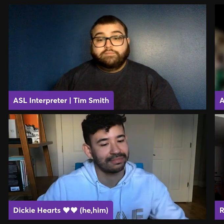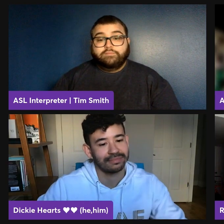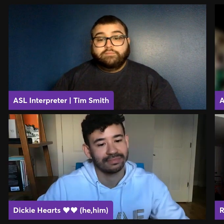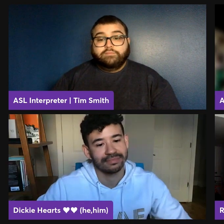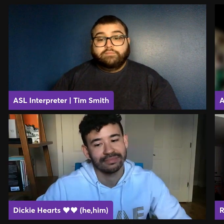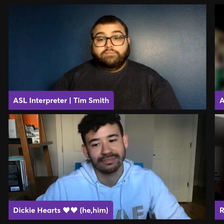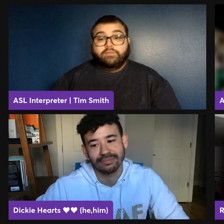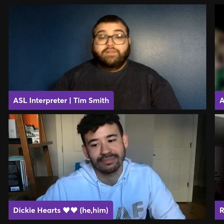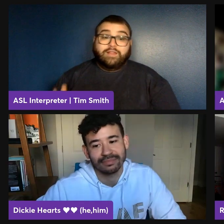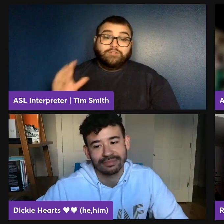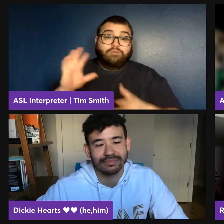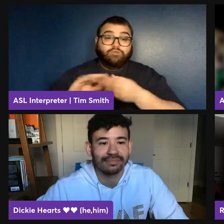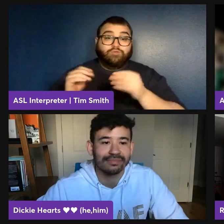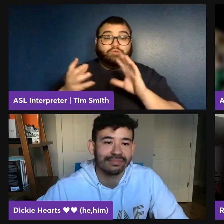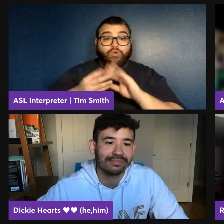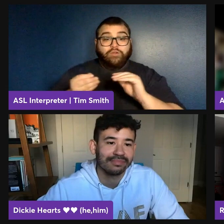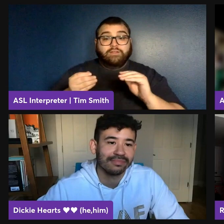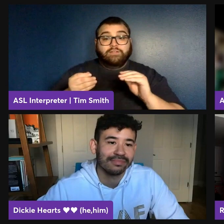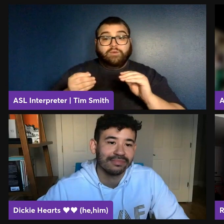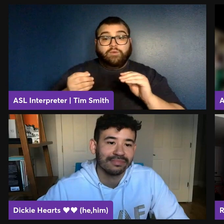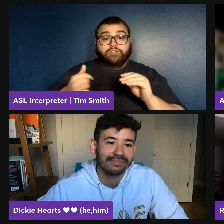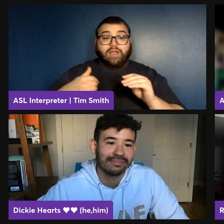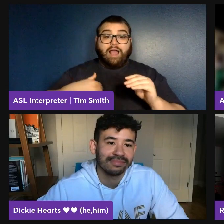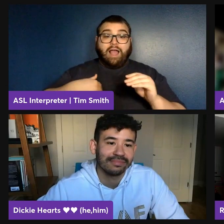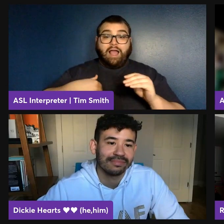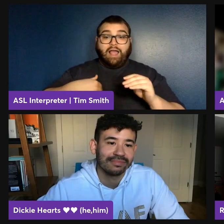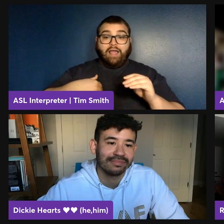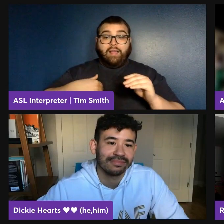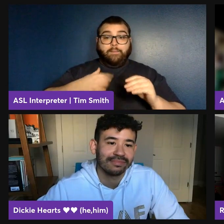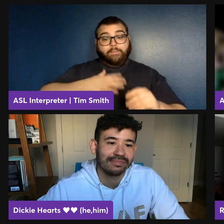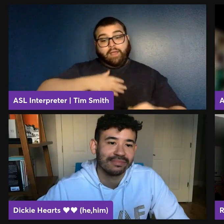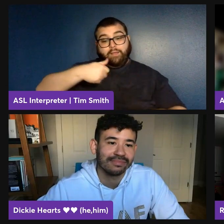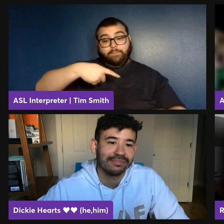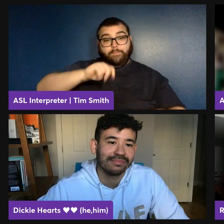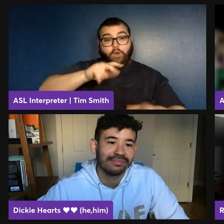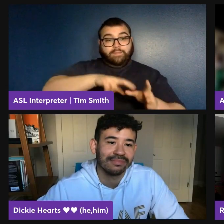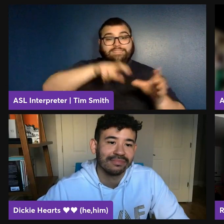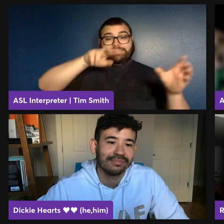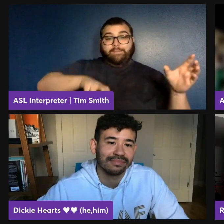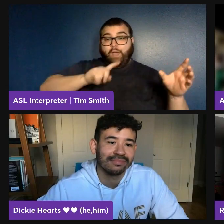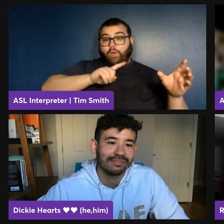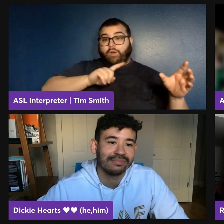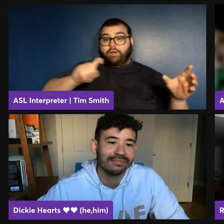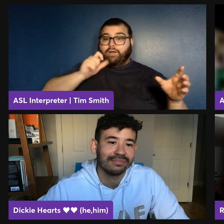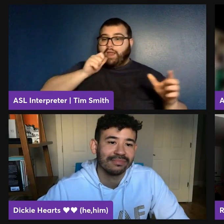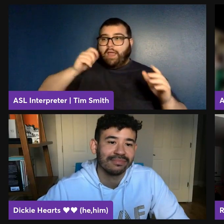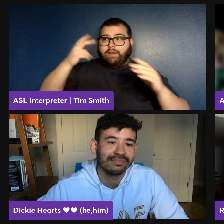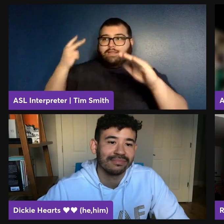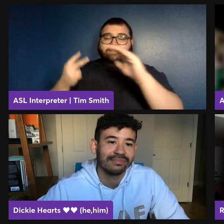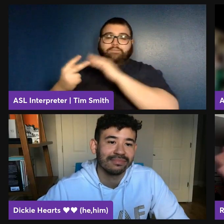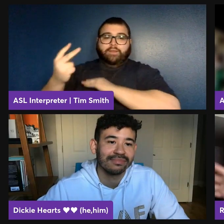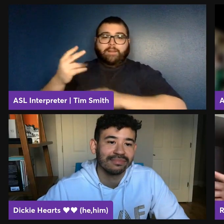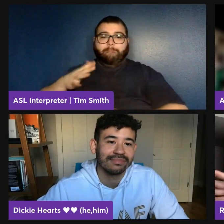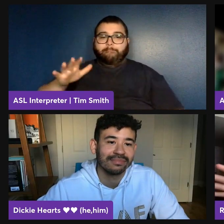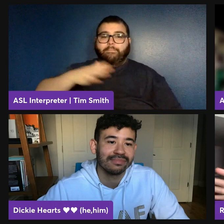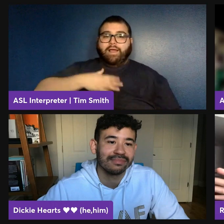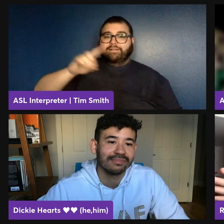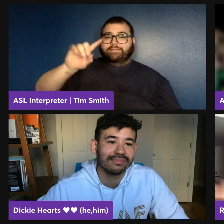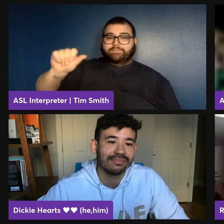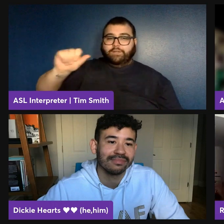These are stories in which, you know, I sort of step out of my apartment not anticipating that my disability is going to cause a